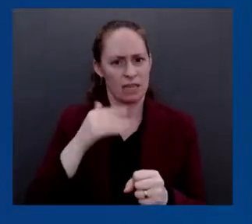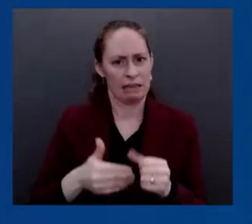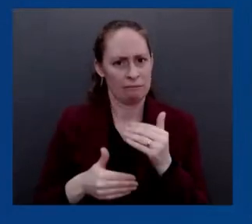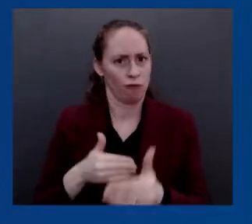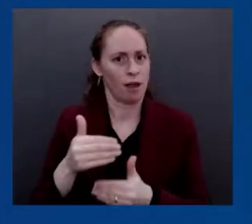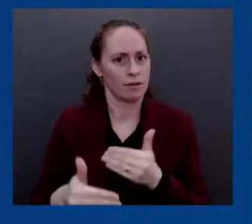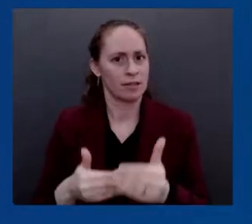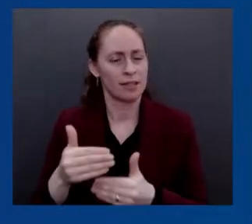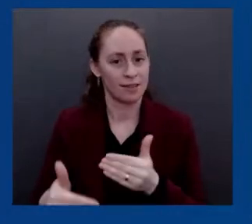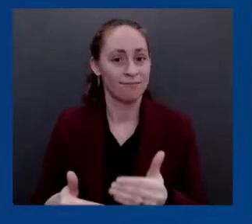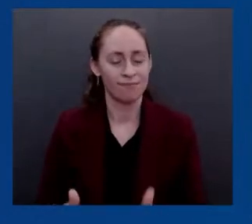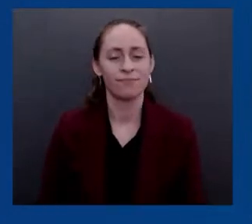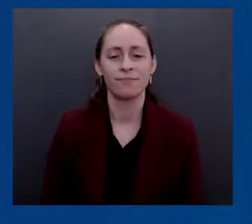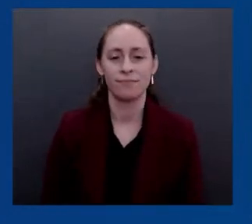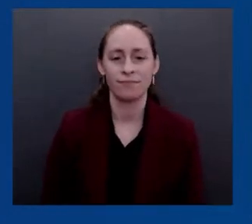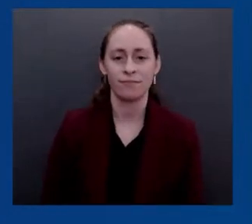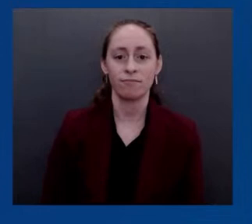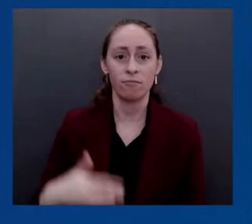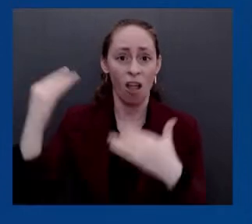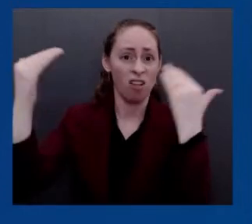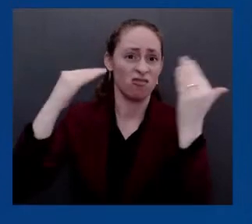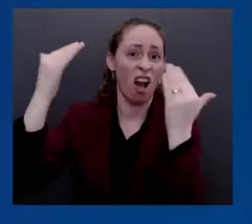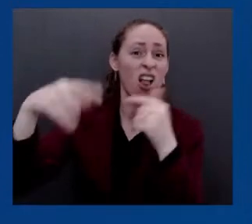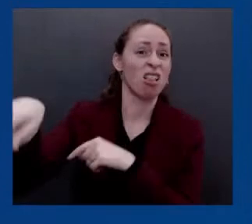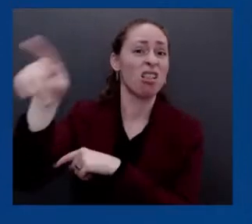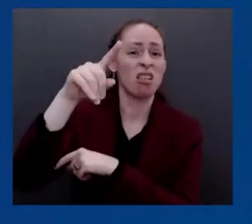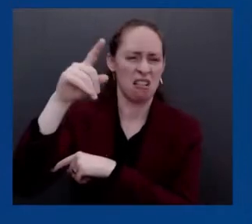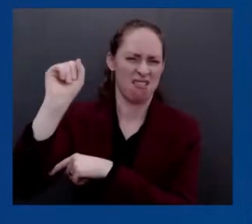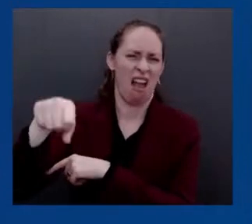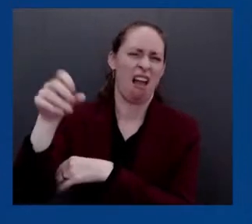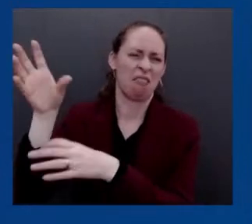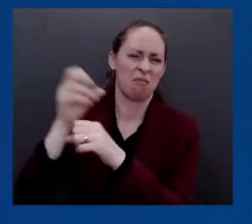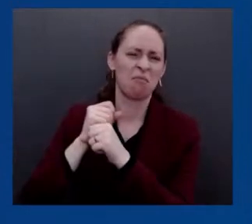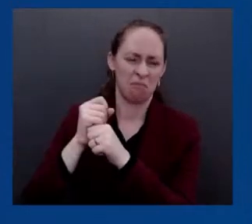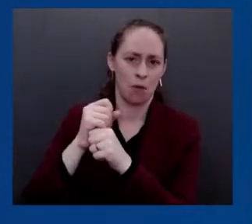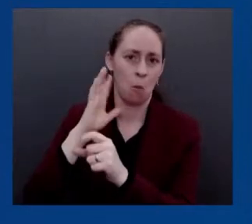at pharmacies and community health clinics across the country. Next question, please.